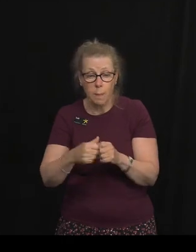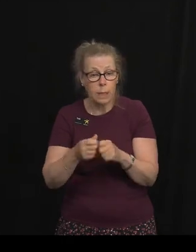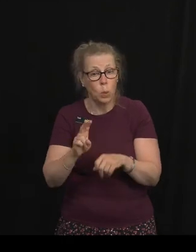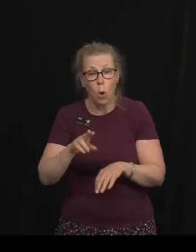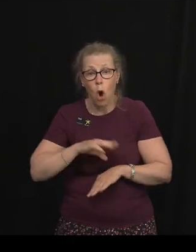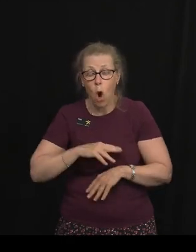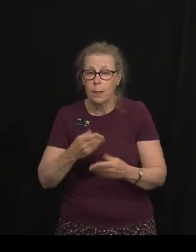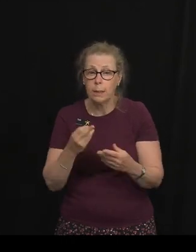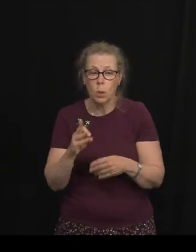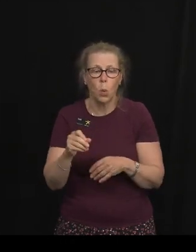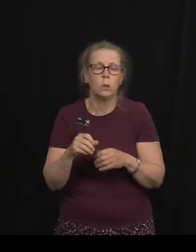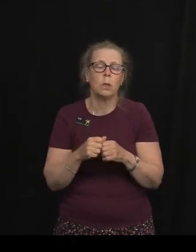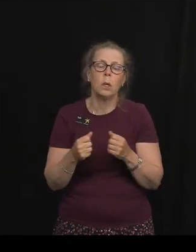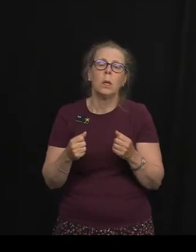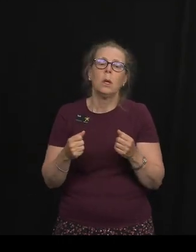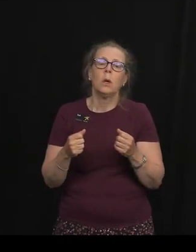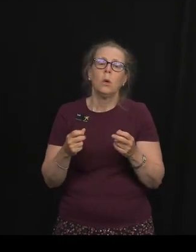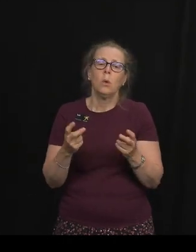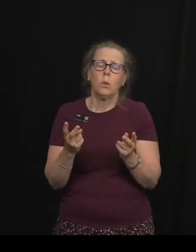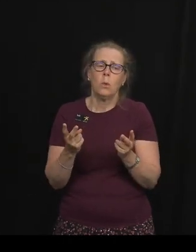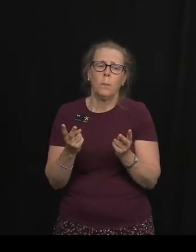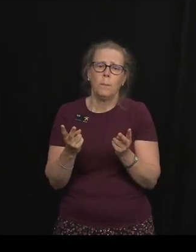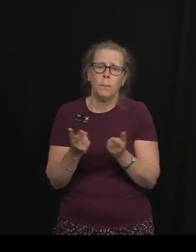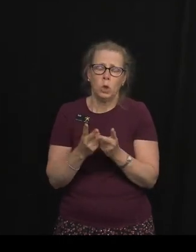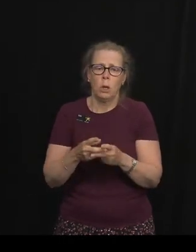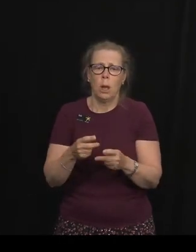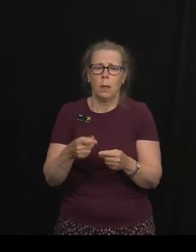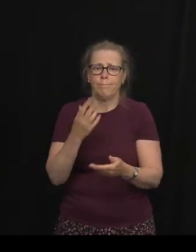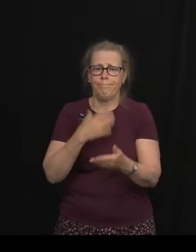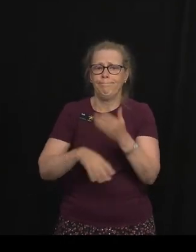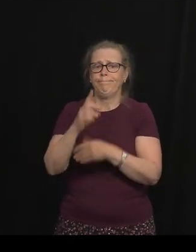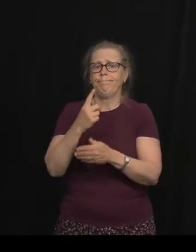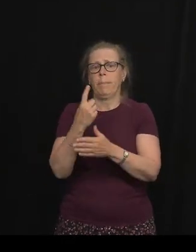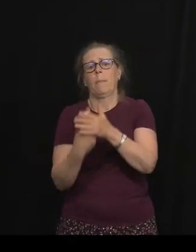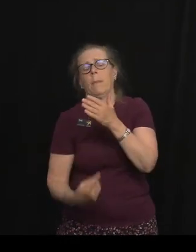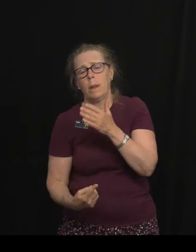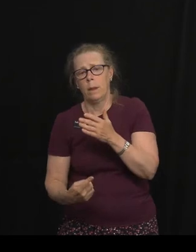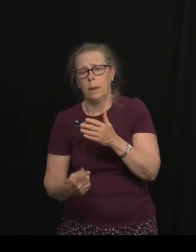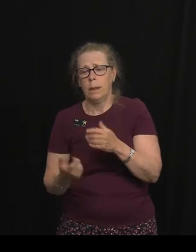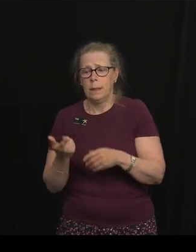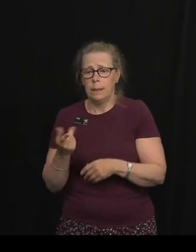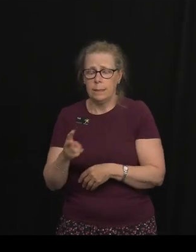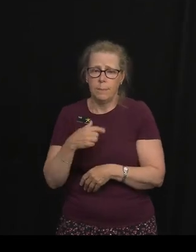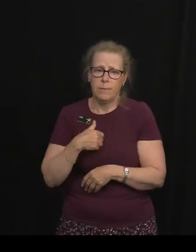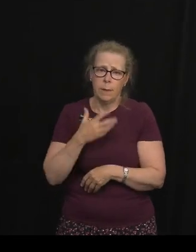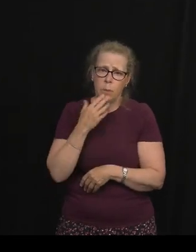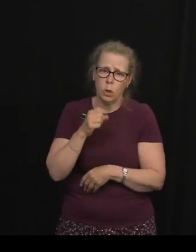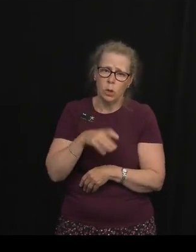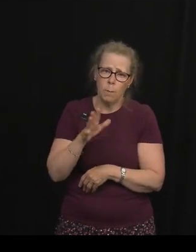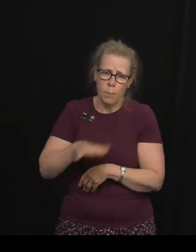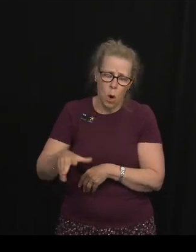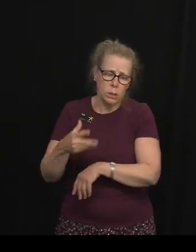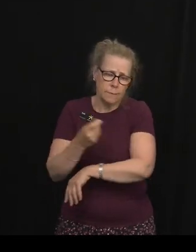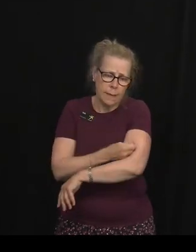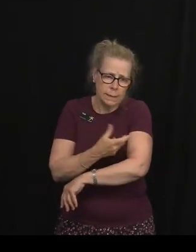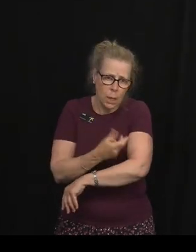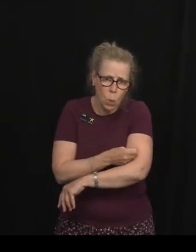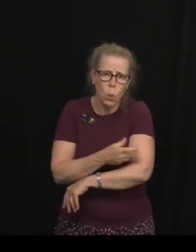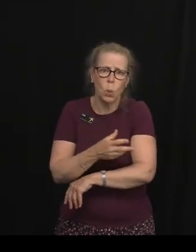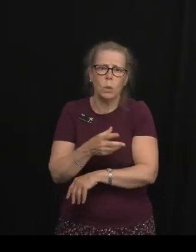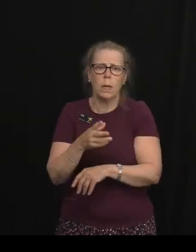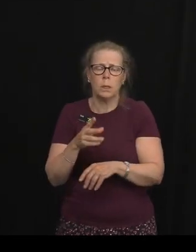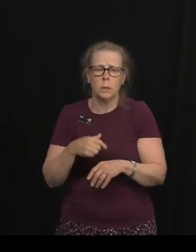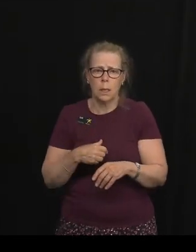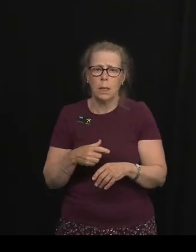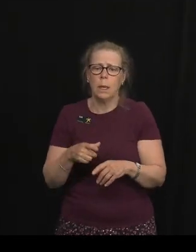the backsliding that we did also in just for example, I think children's vaccination, correct me if I'm wrong, Stefan, I think it was